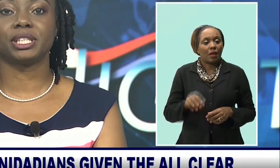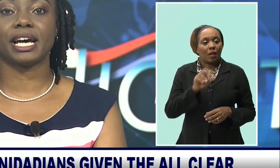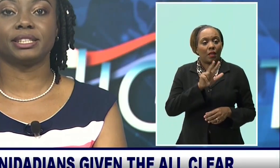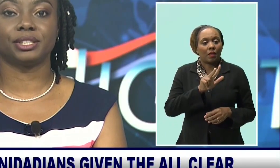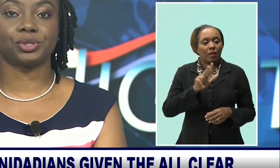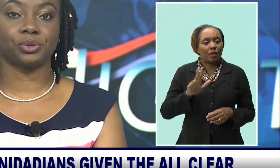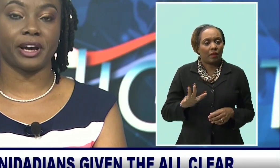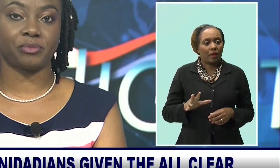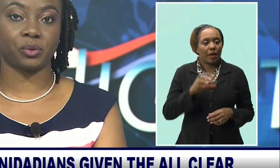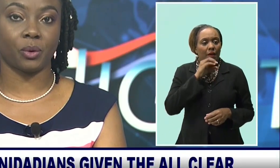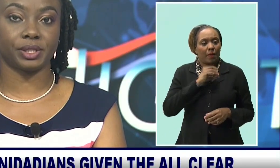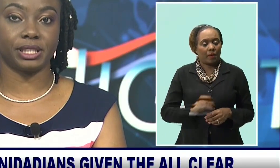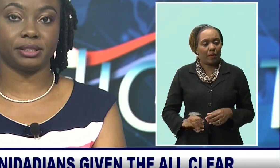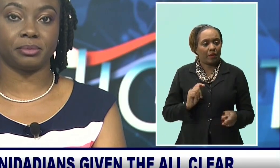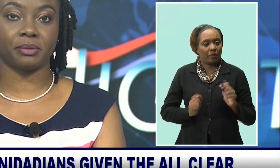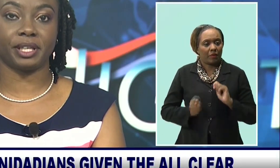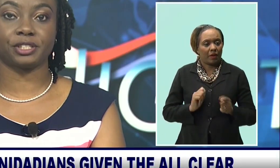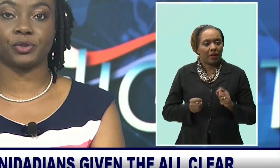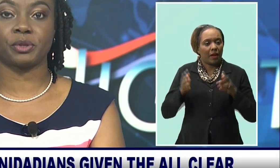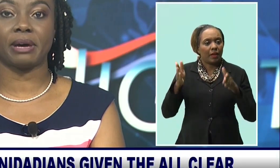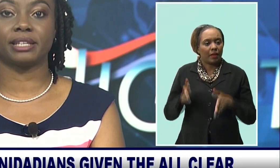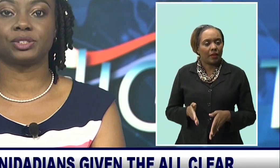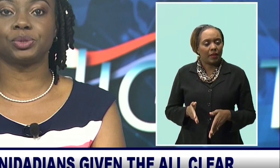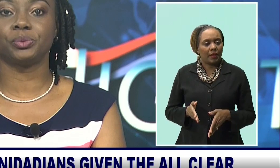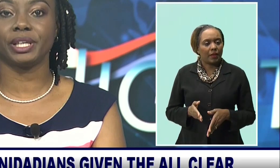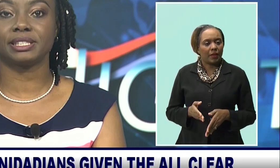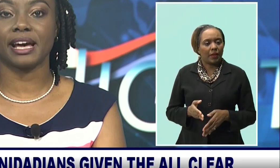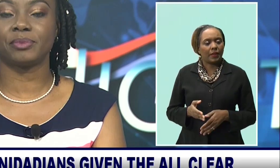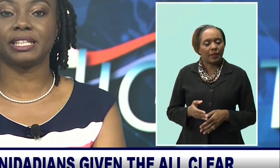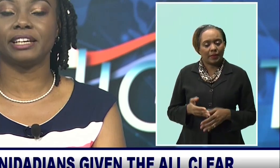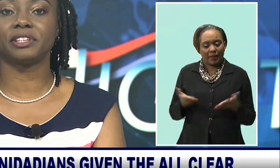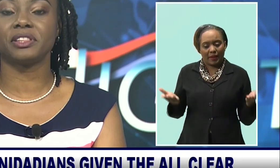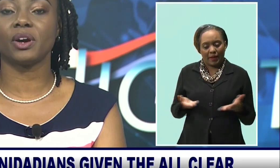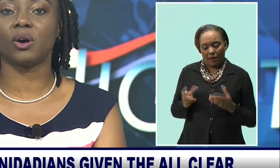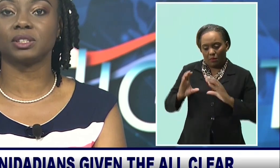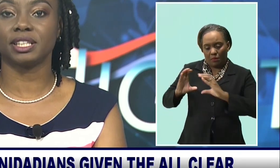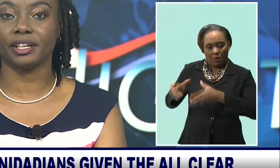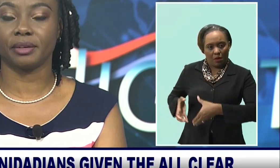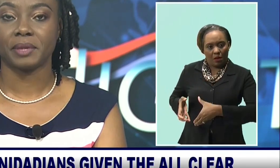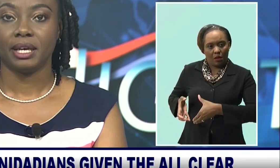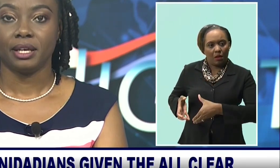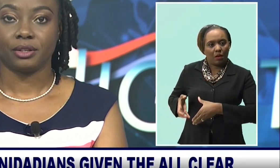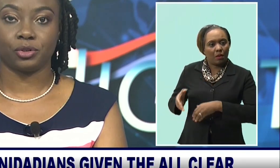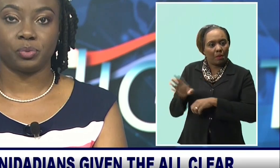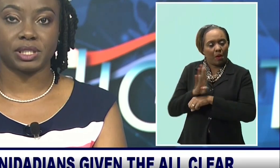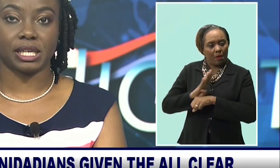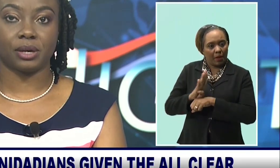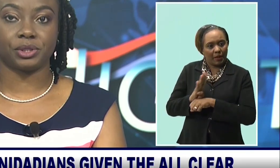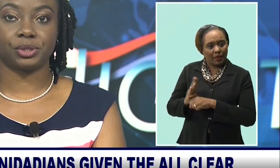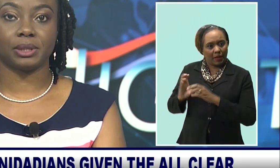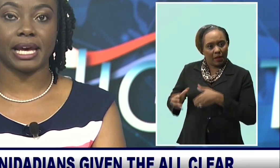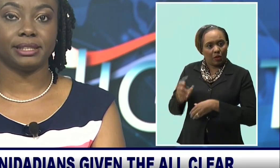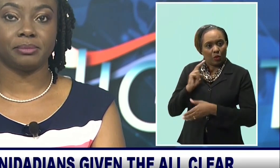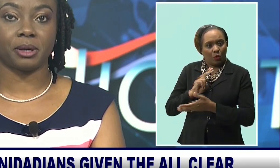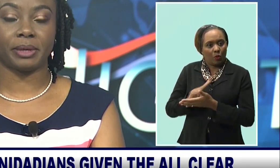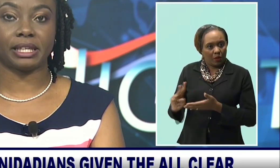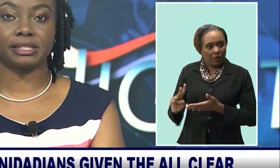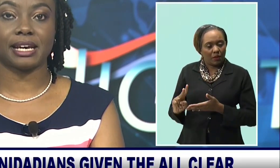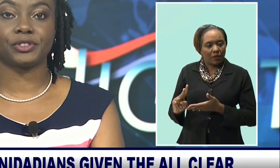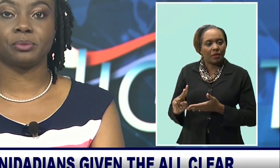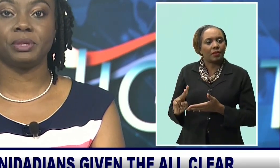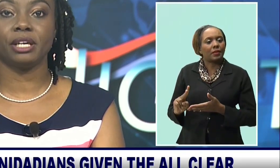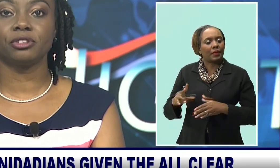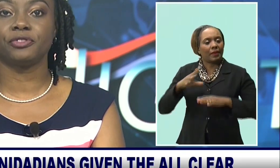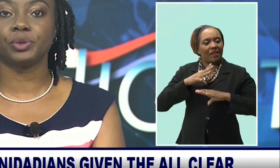elderly Trinidadians who have been quarantined in Barbados for the past 2 weeks have been given the all clear. The group was allowed to land in